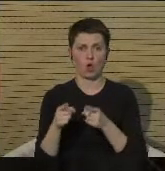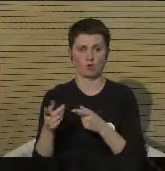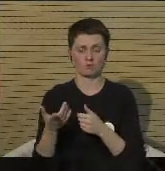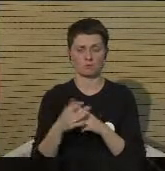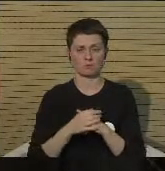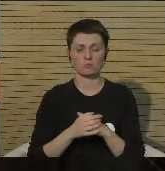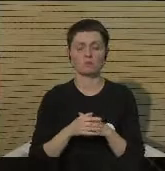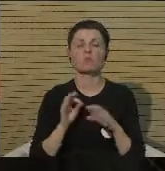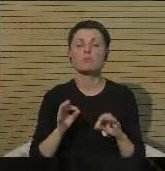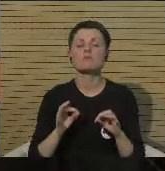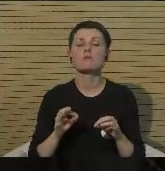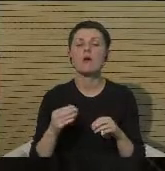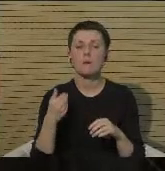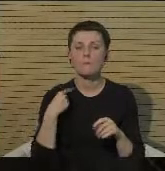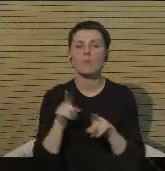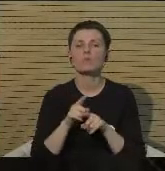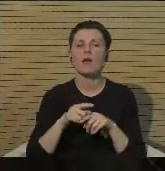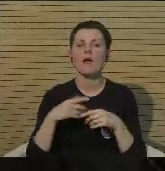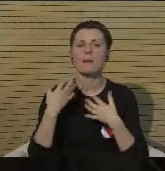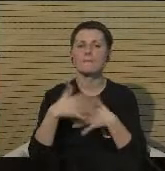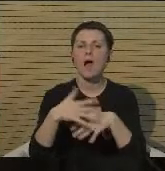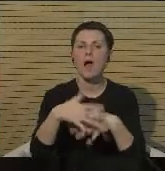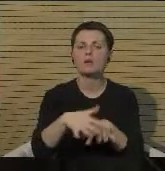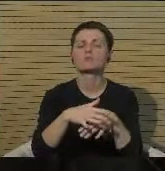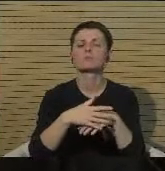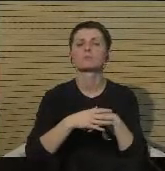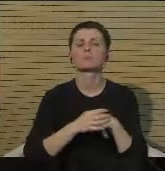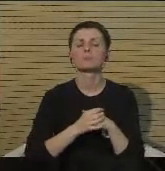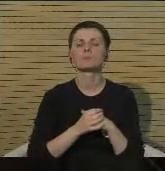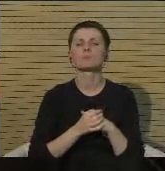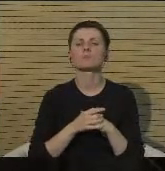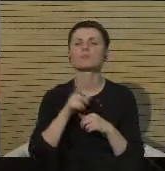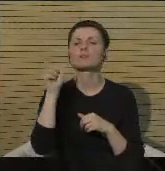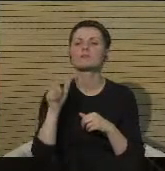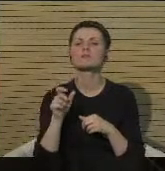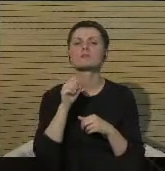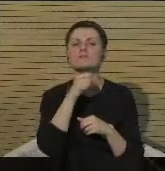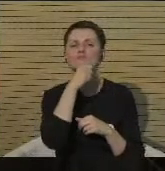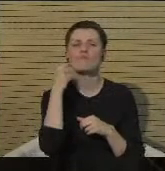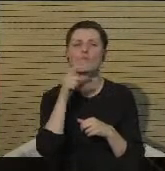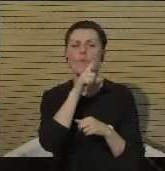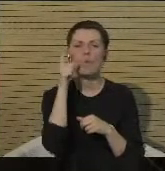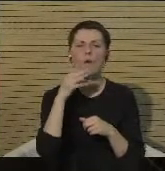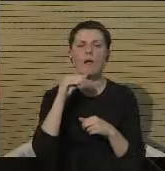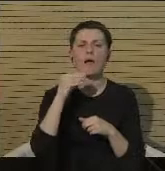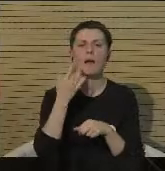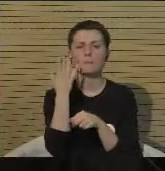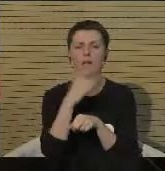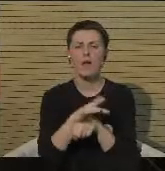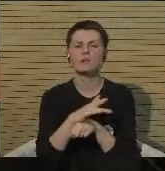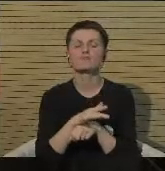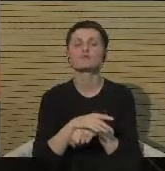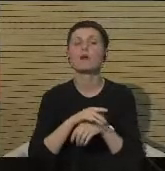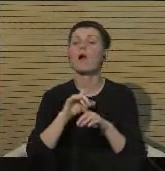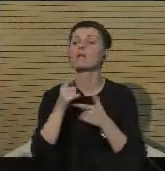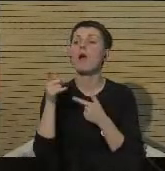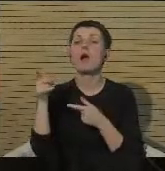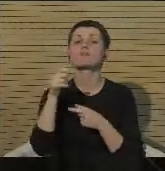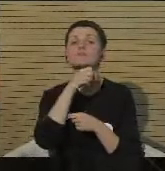internet is not there, how can you manage, how can you organize yourself as and those marches or protests